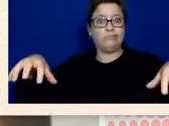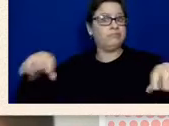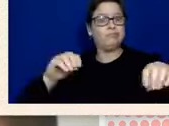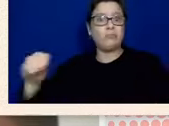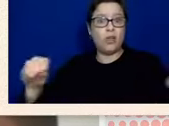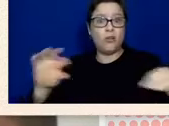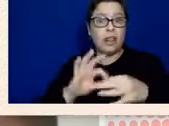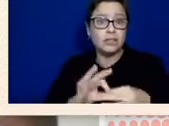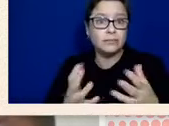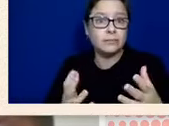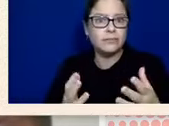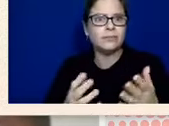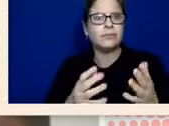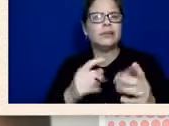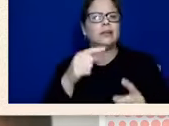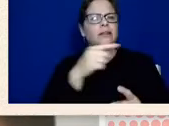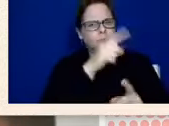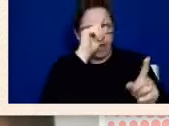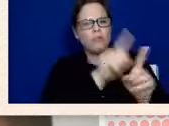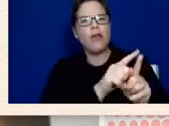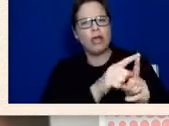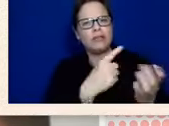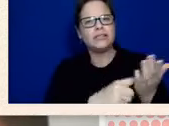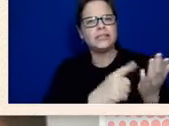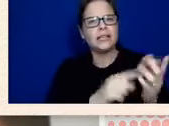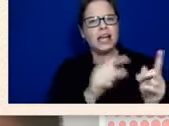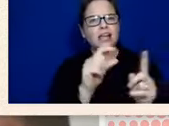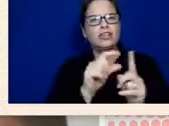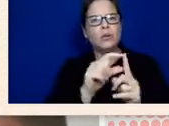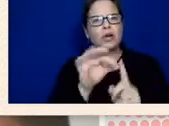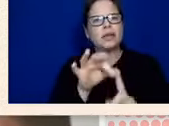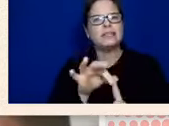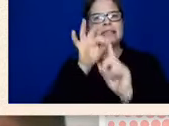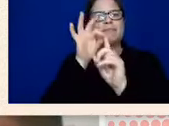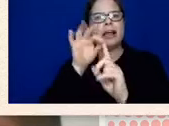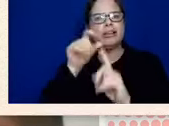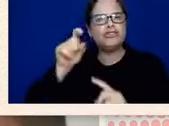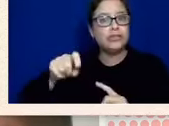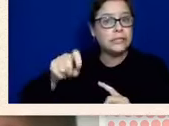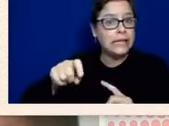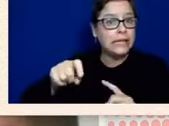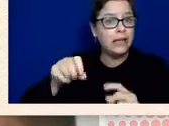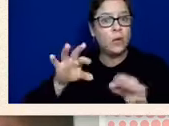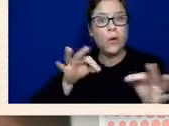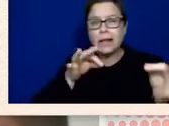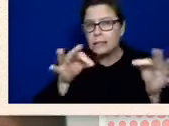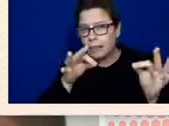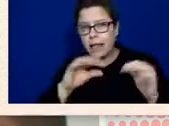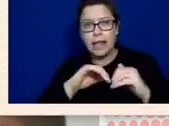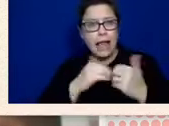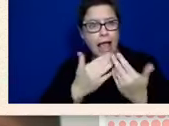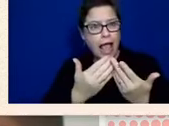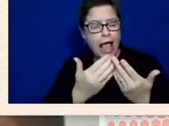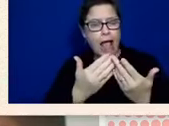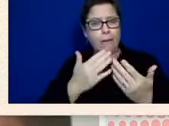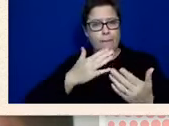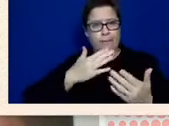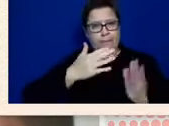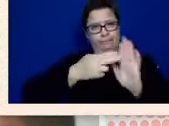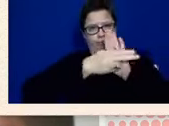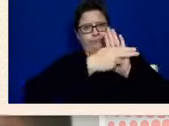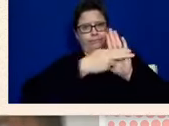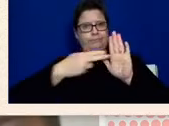comes to like special needs, how like I'm getting more focused on, like, if you want to explain that, like how did that affected you for that